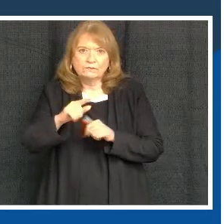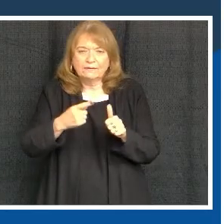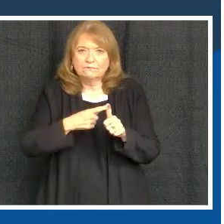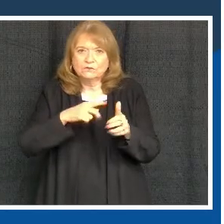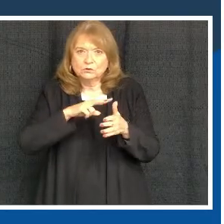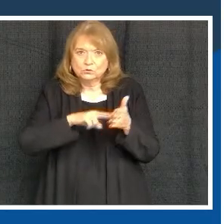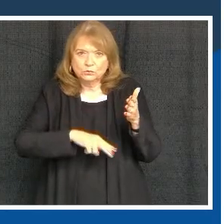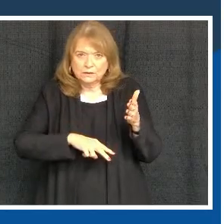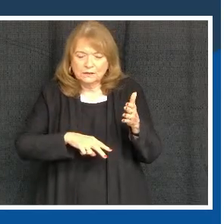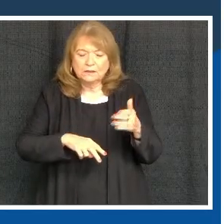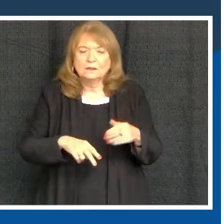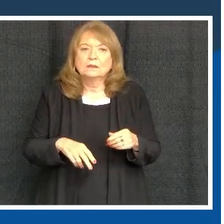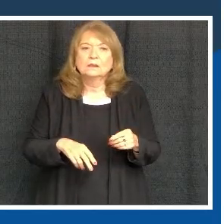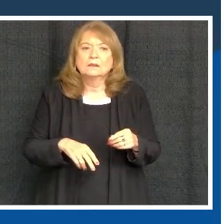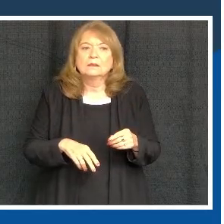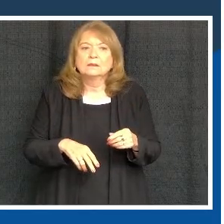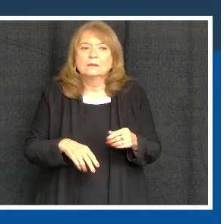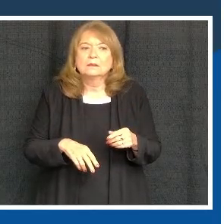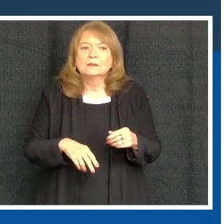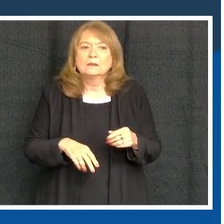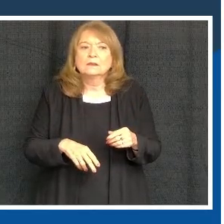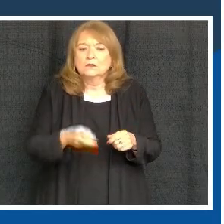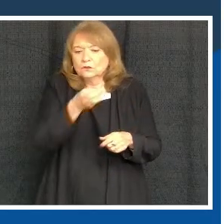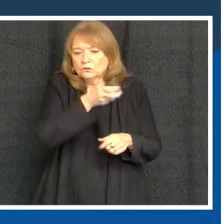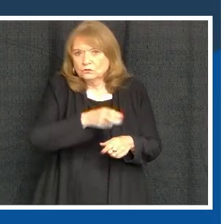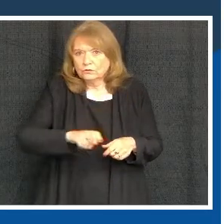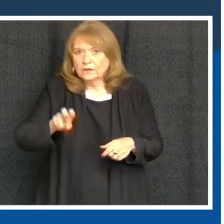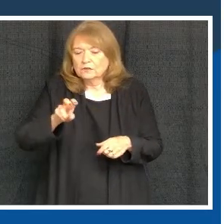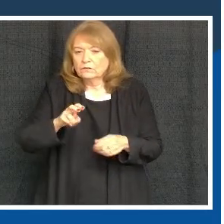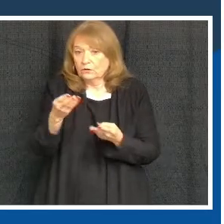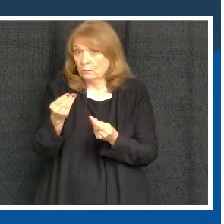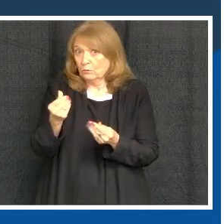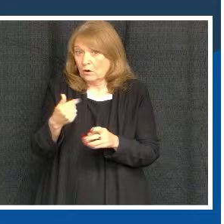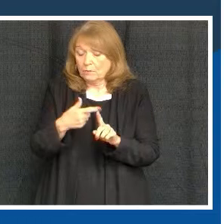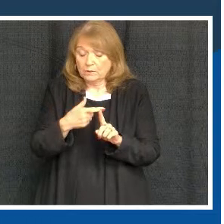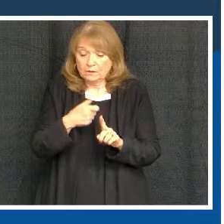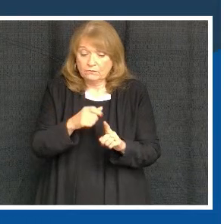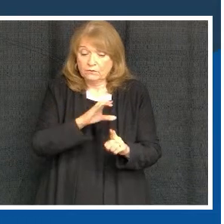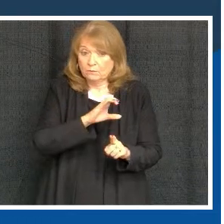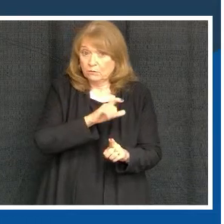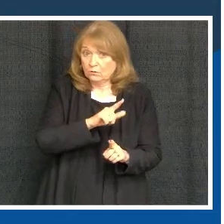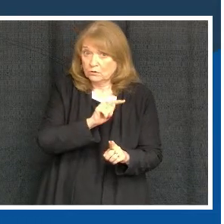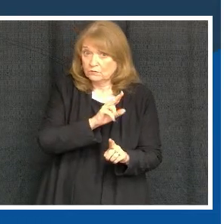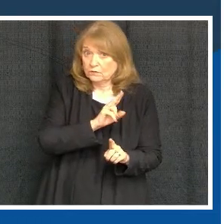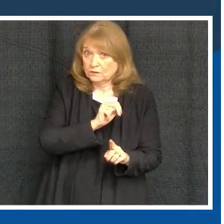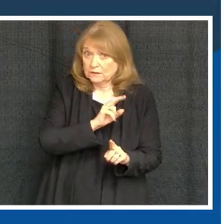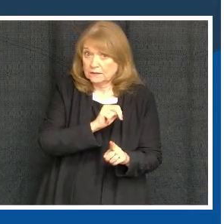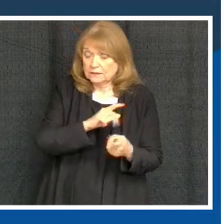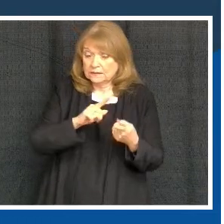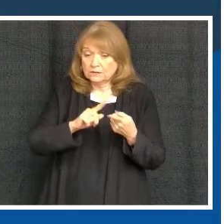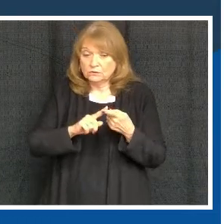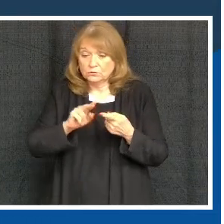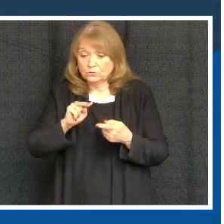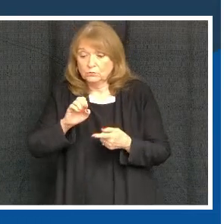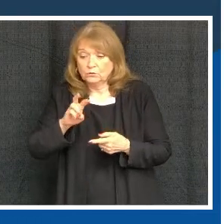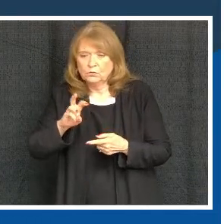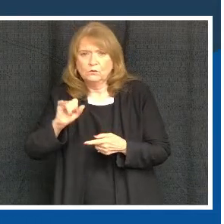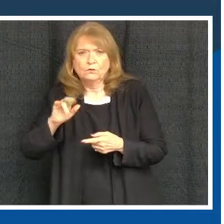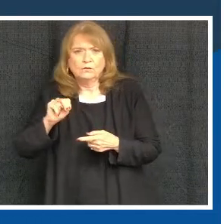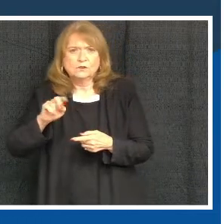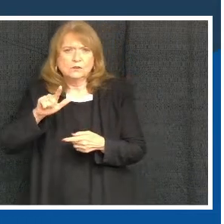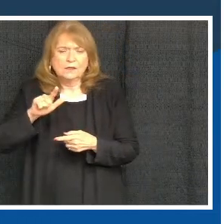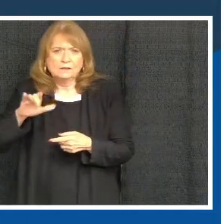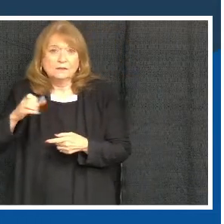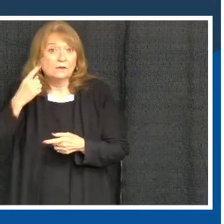reading, an ordinance transferring certain real property from the city of Clarksville, Tennessee to New Vision Renovations LLC